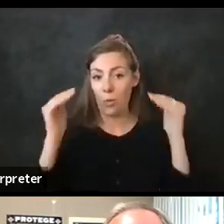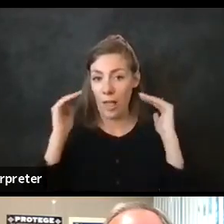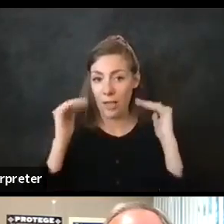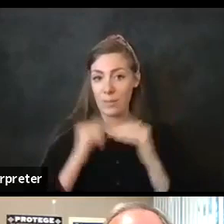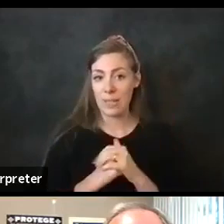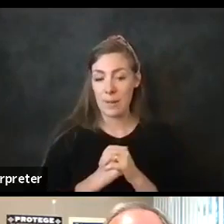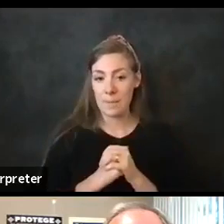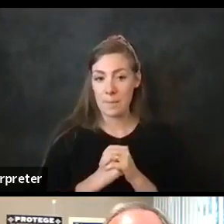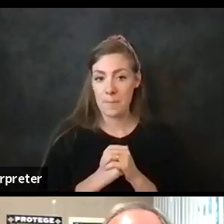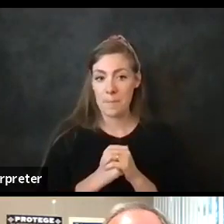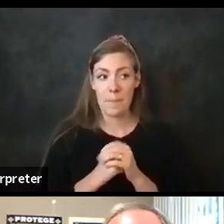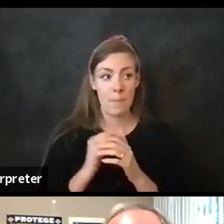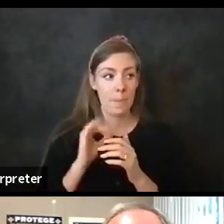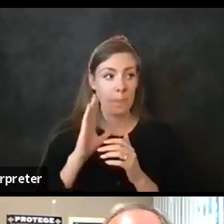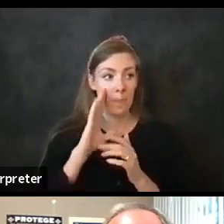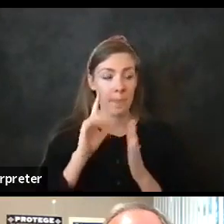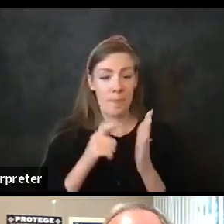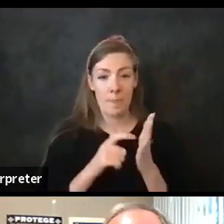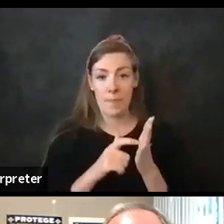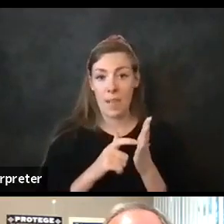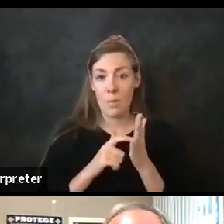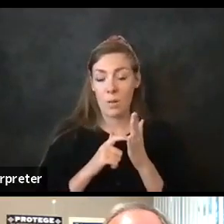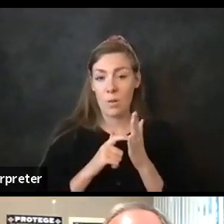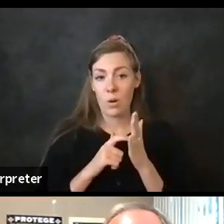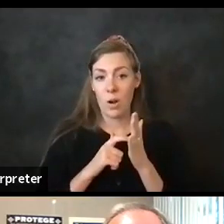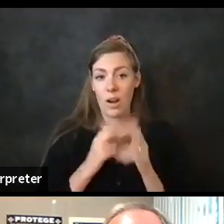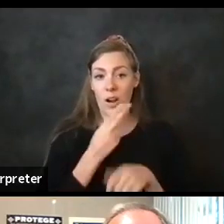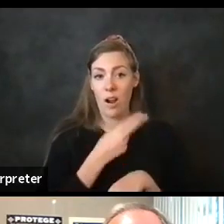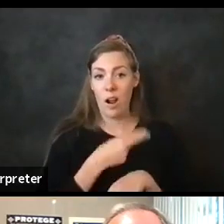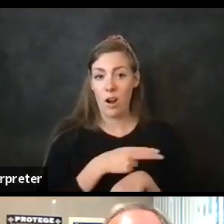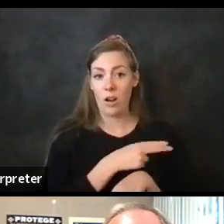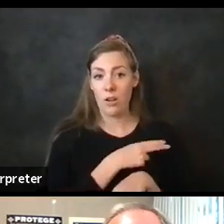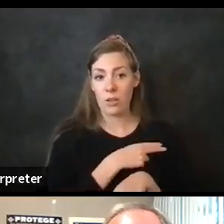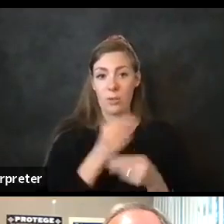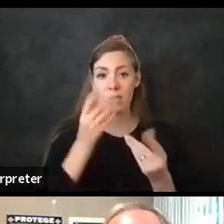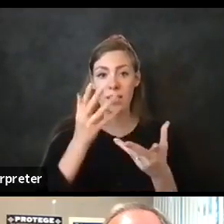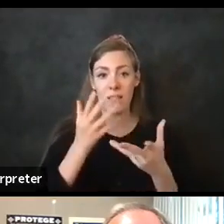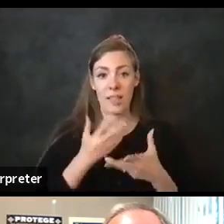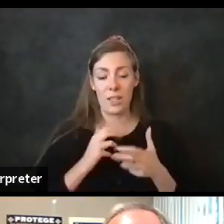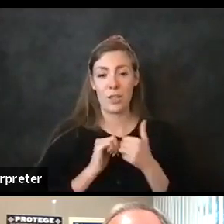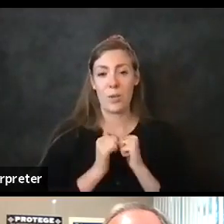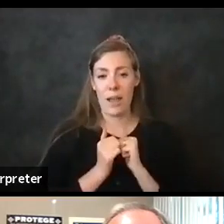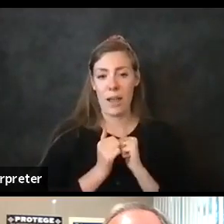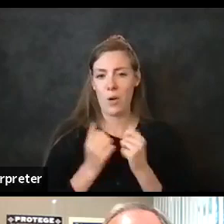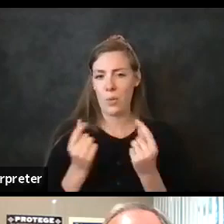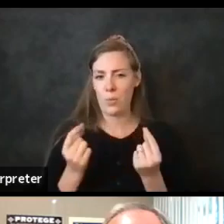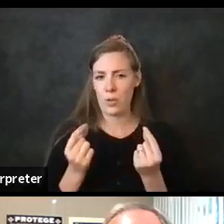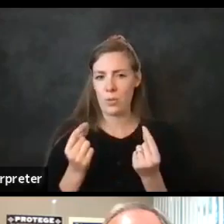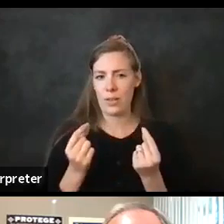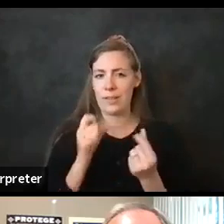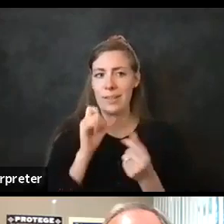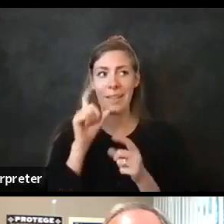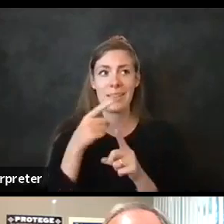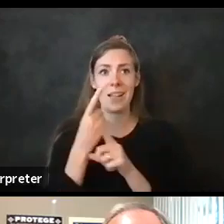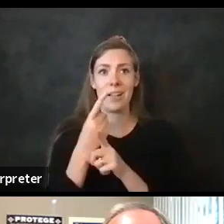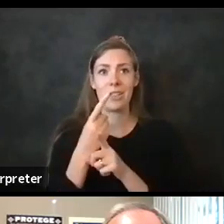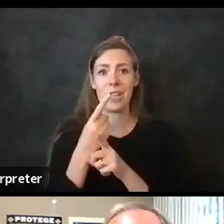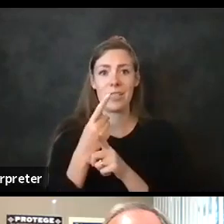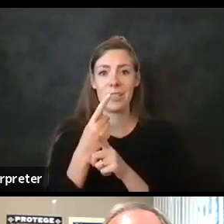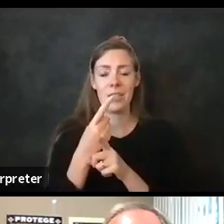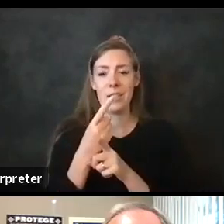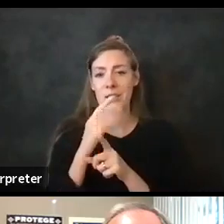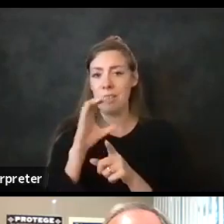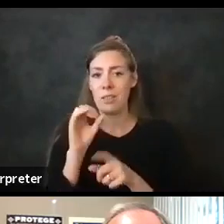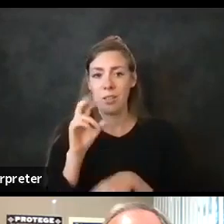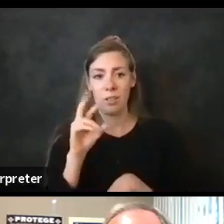would require our hospitals to let us know how they're doing. And it's not just COVID patients who are in the hospital now. There are